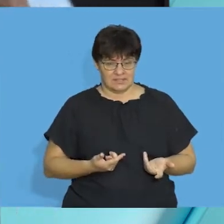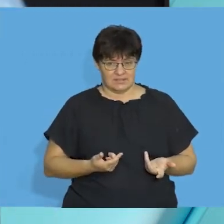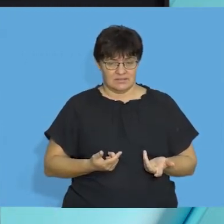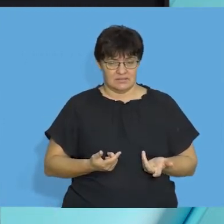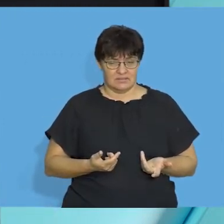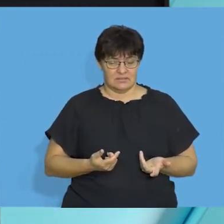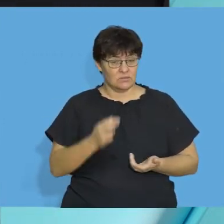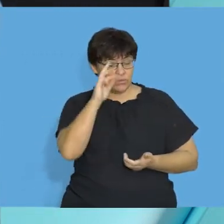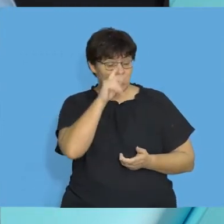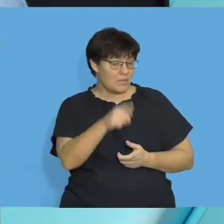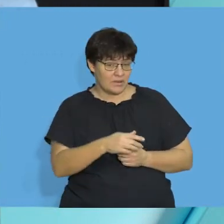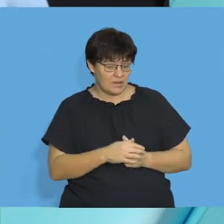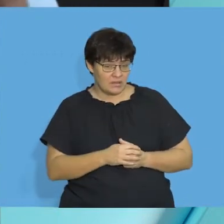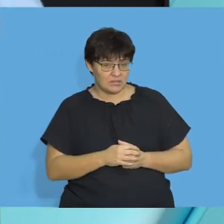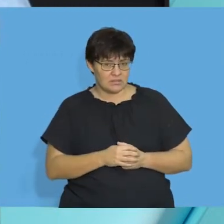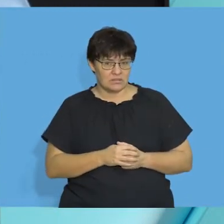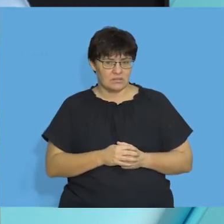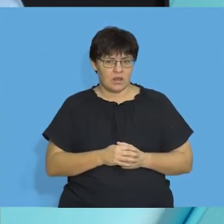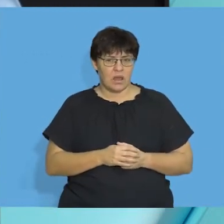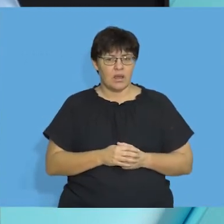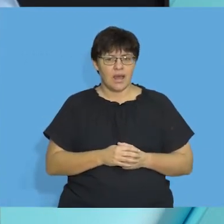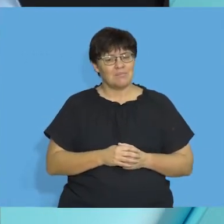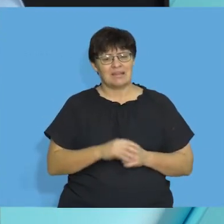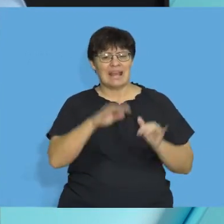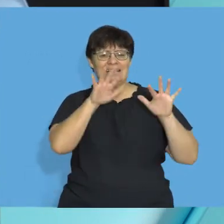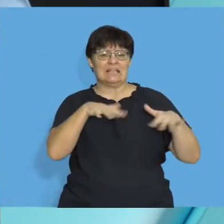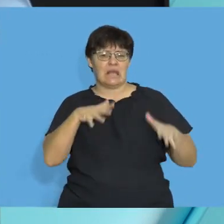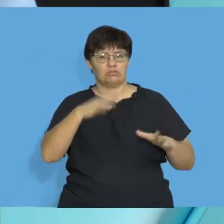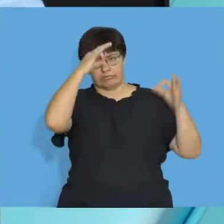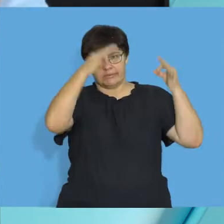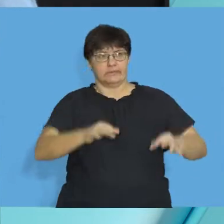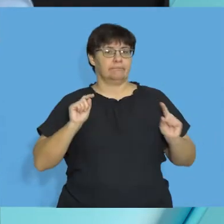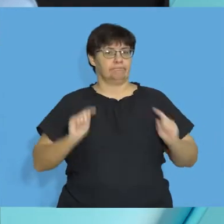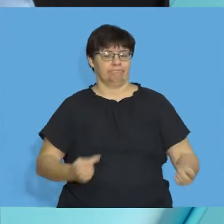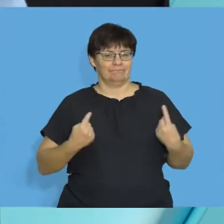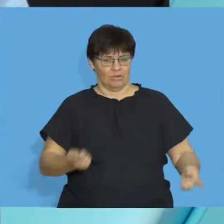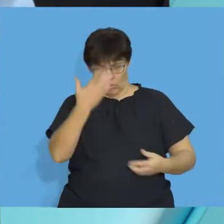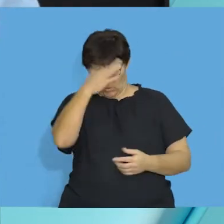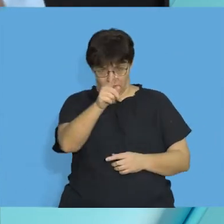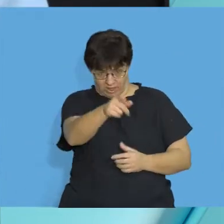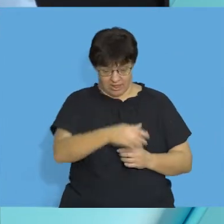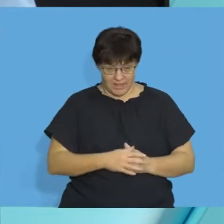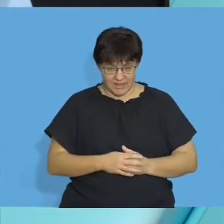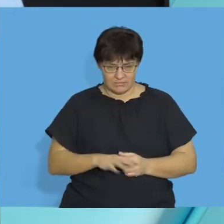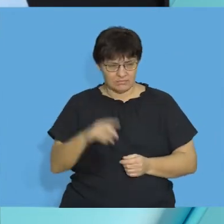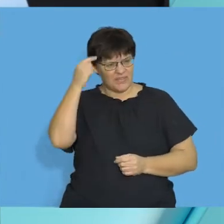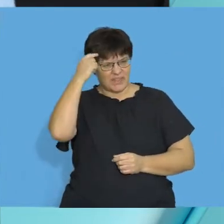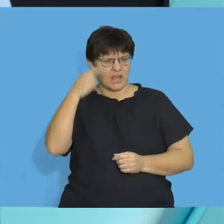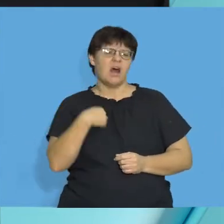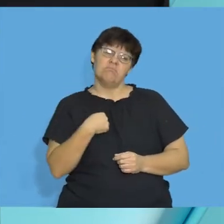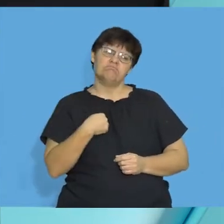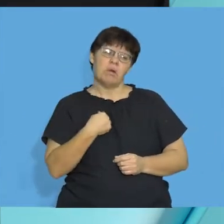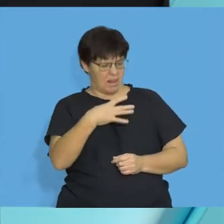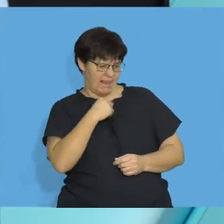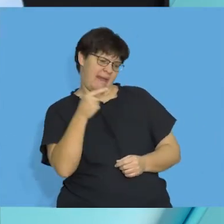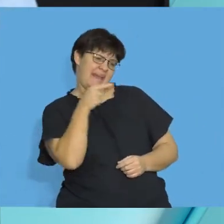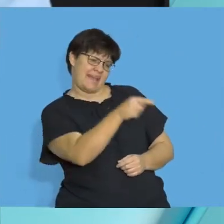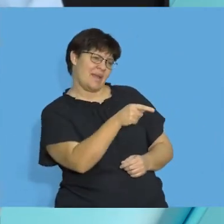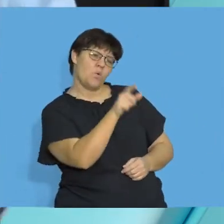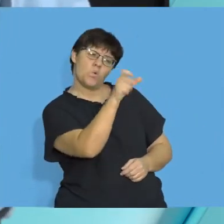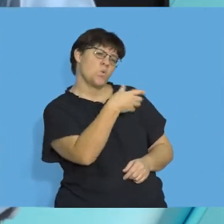us remember, I call it the undecided teenager rule. And you know what that means. You might think that you like somebody